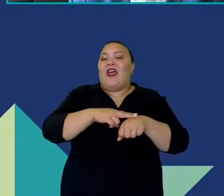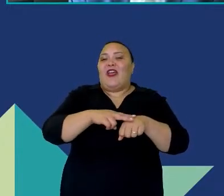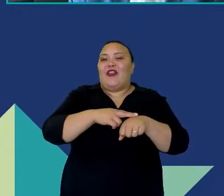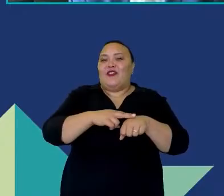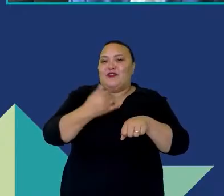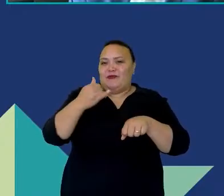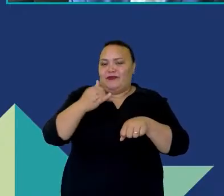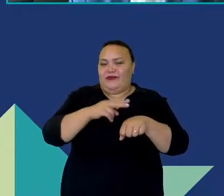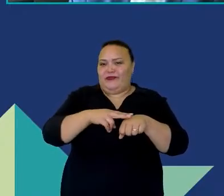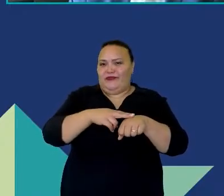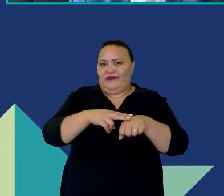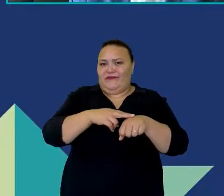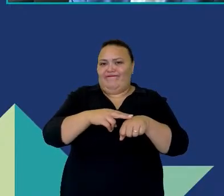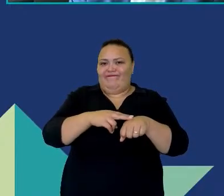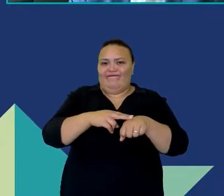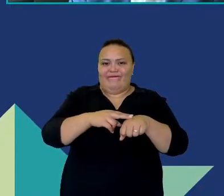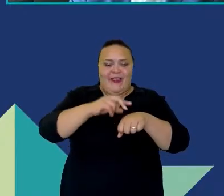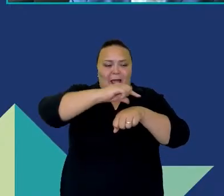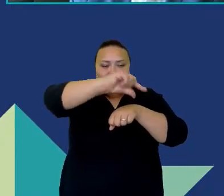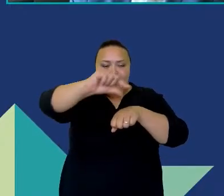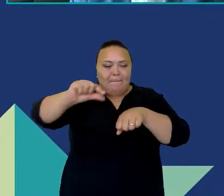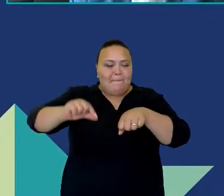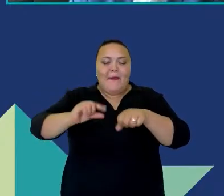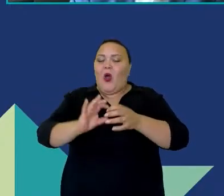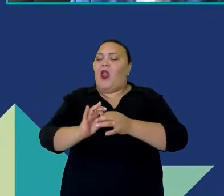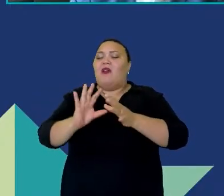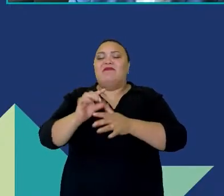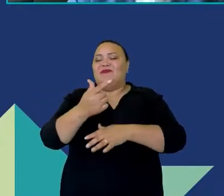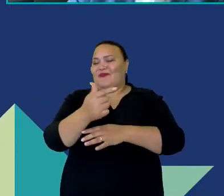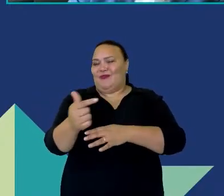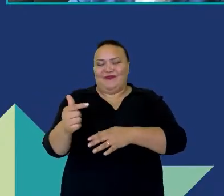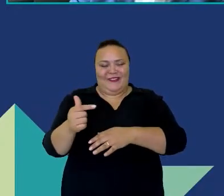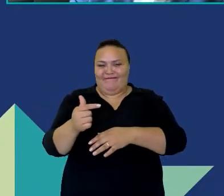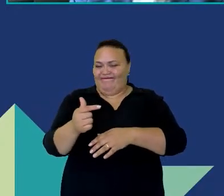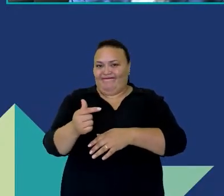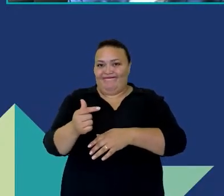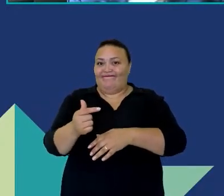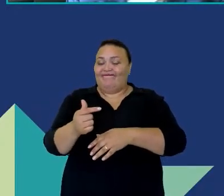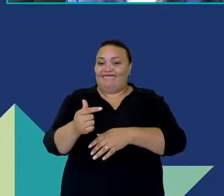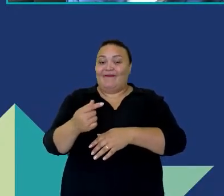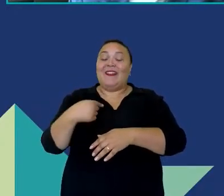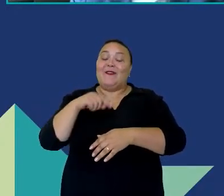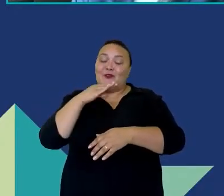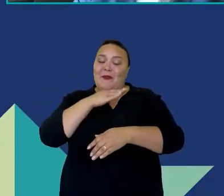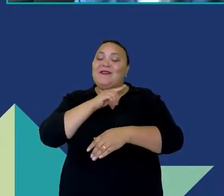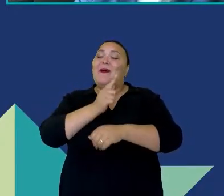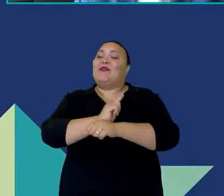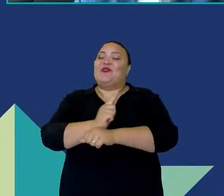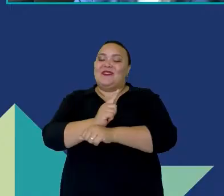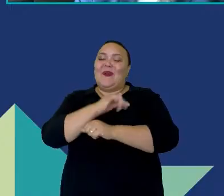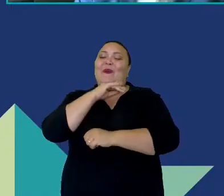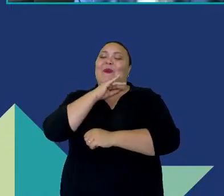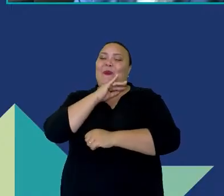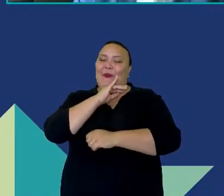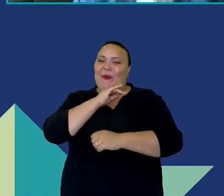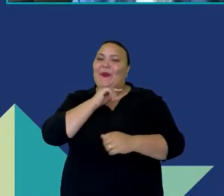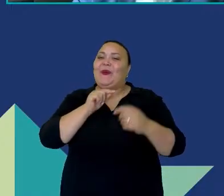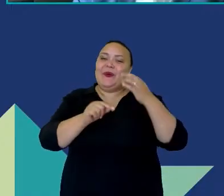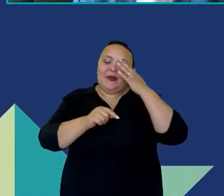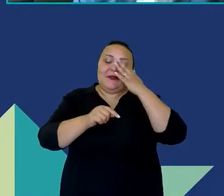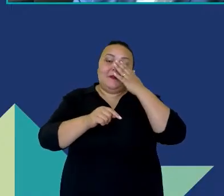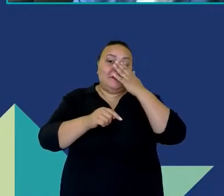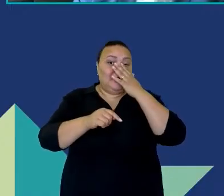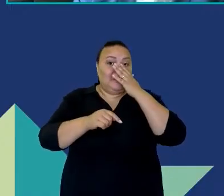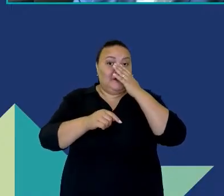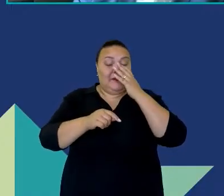so very, very poor management. And this is the final footprint after the failure, where